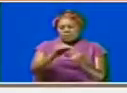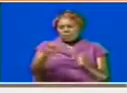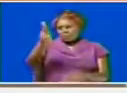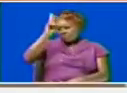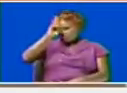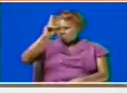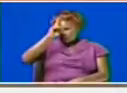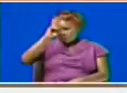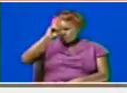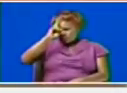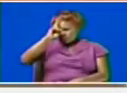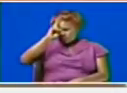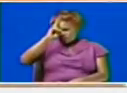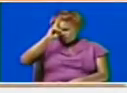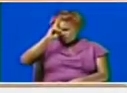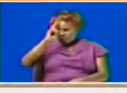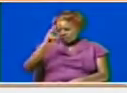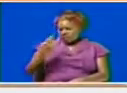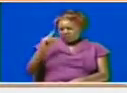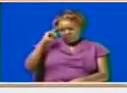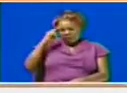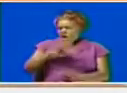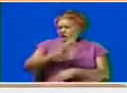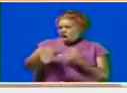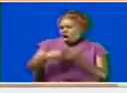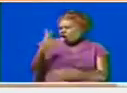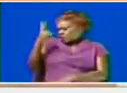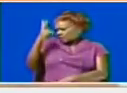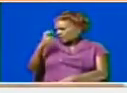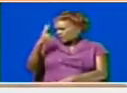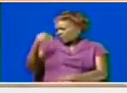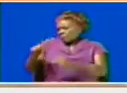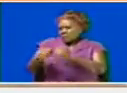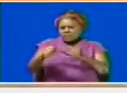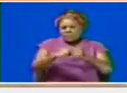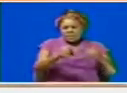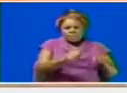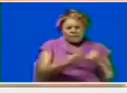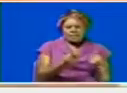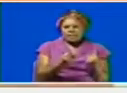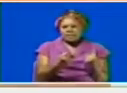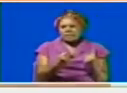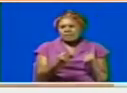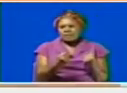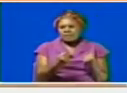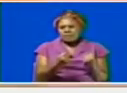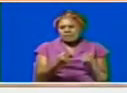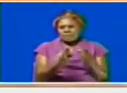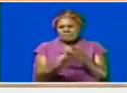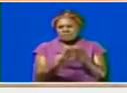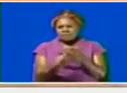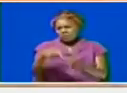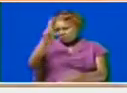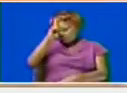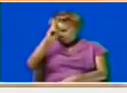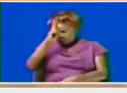police responses treated everyone as suspect, destroying and legitimizing existing partnerships in